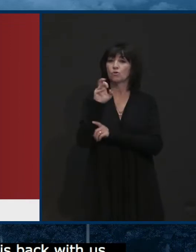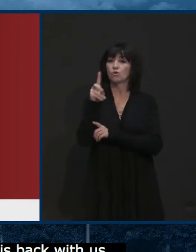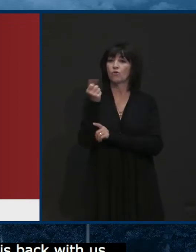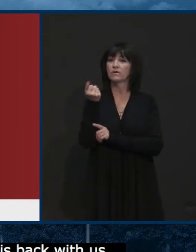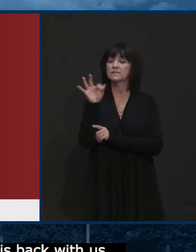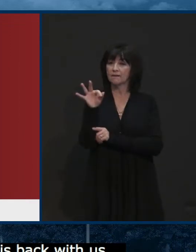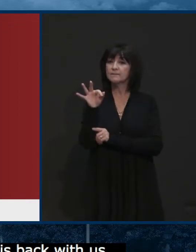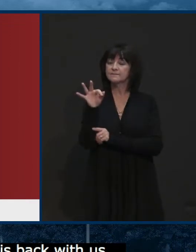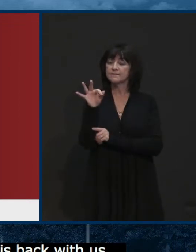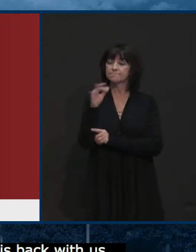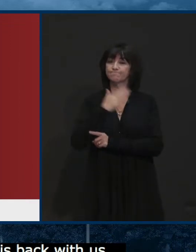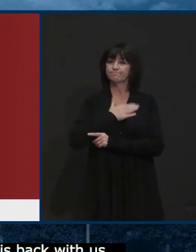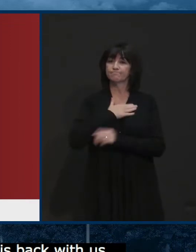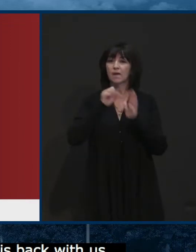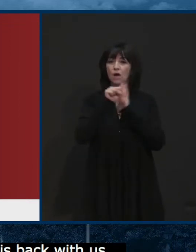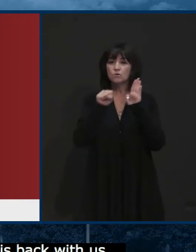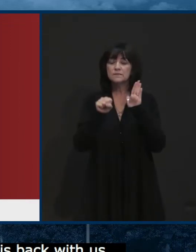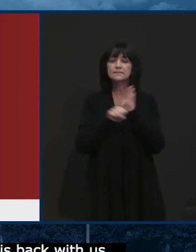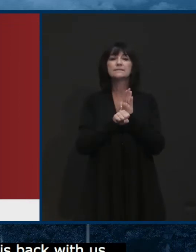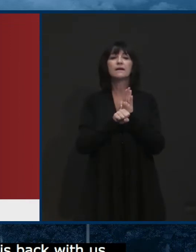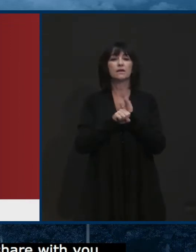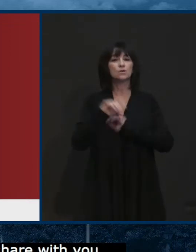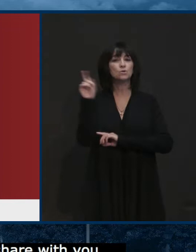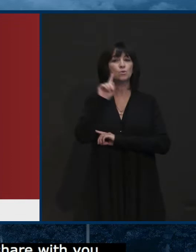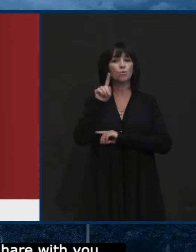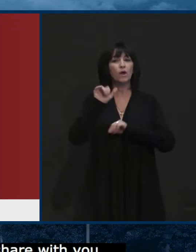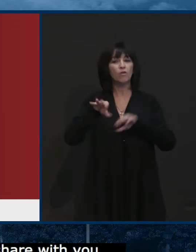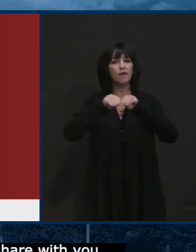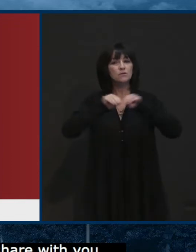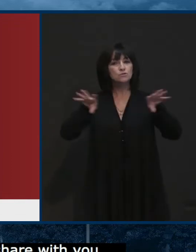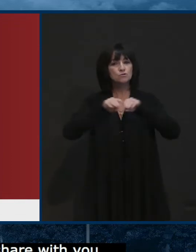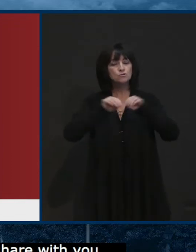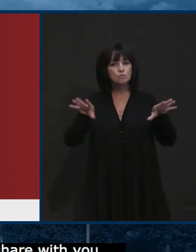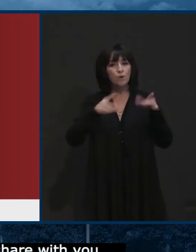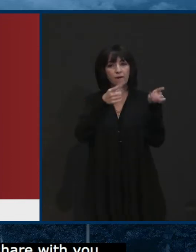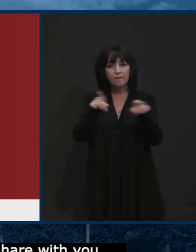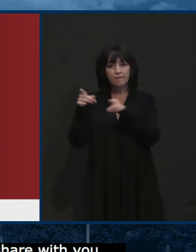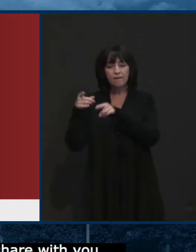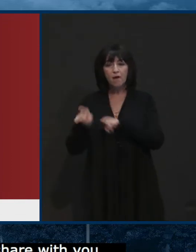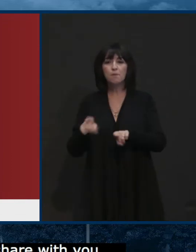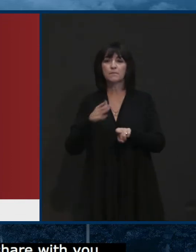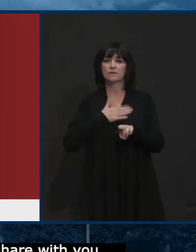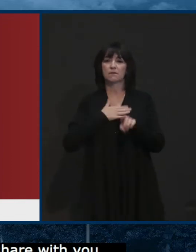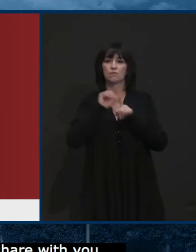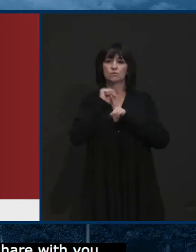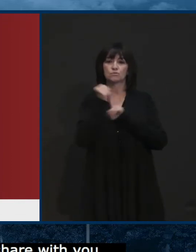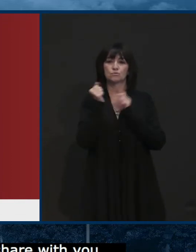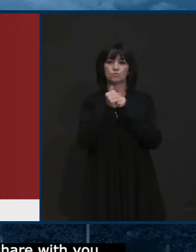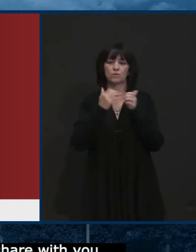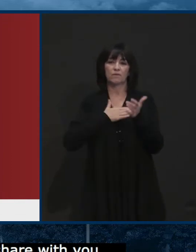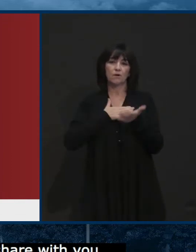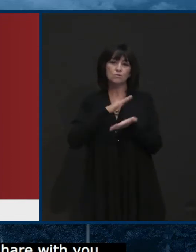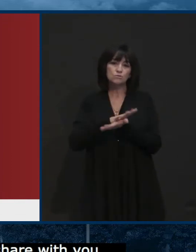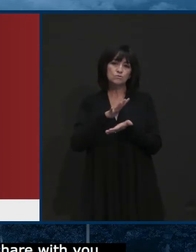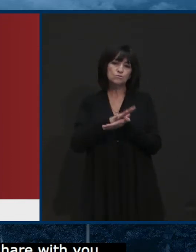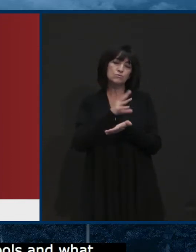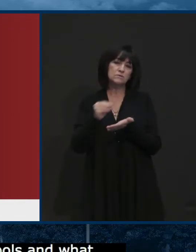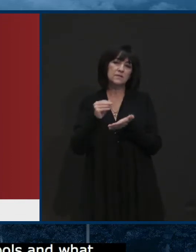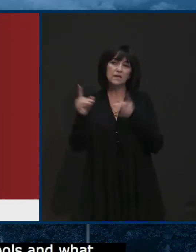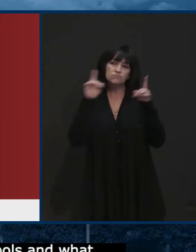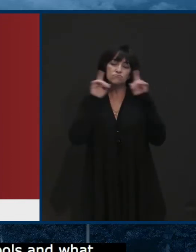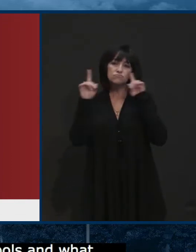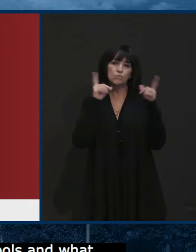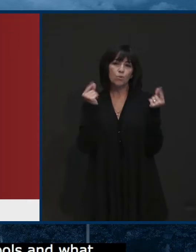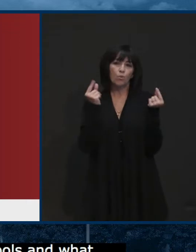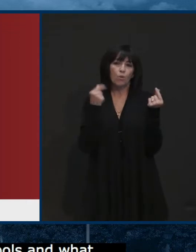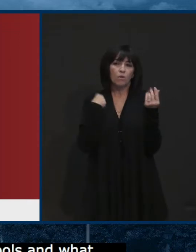seeing in terms of where that spread exists, situations in our schools, and what we're hearing back from contact